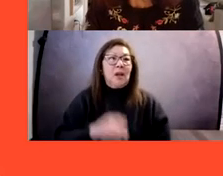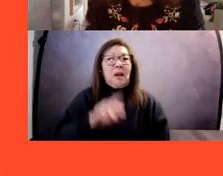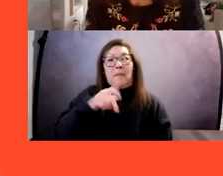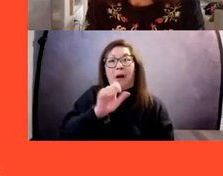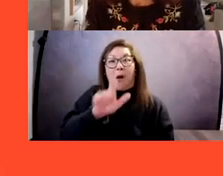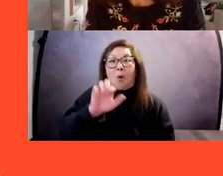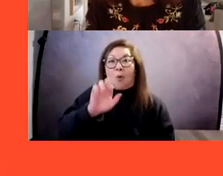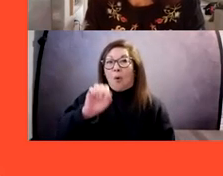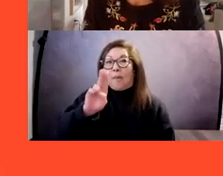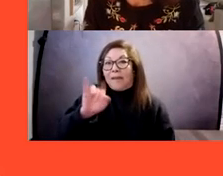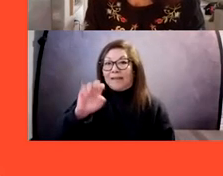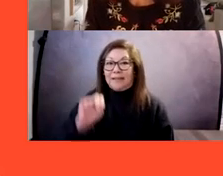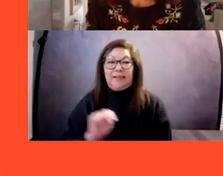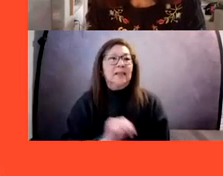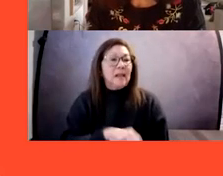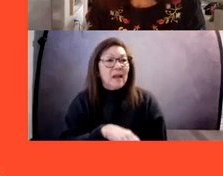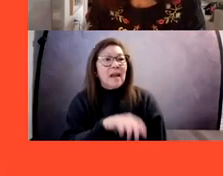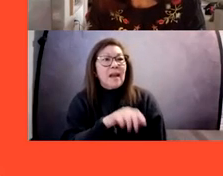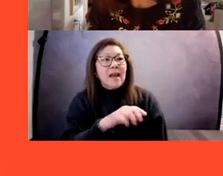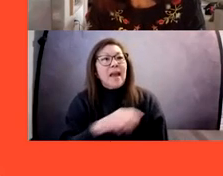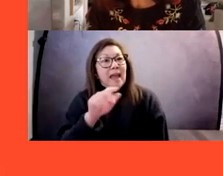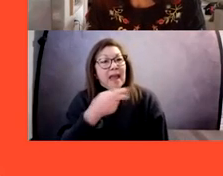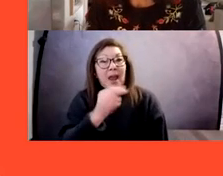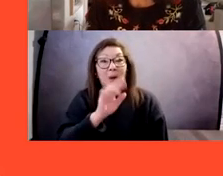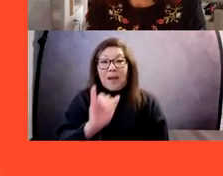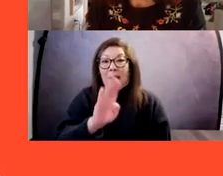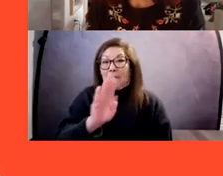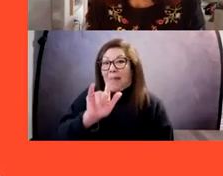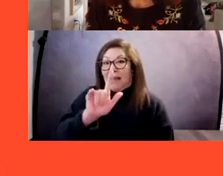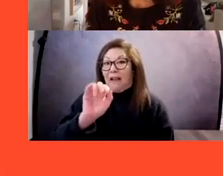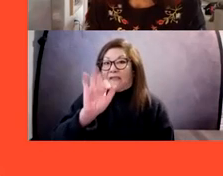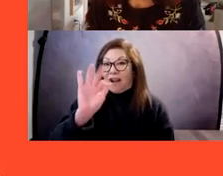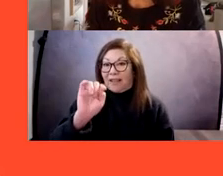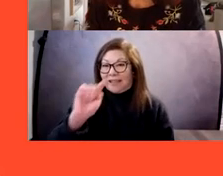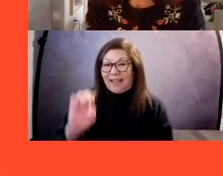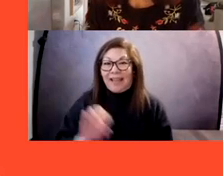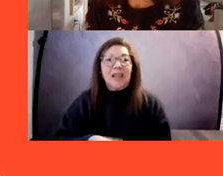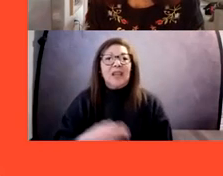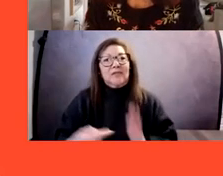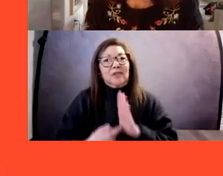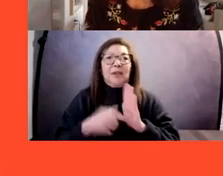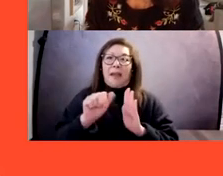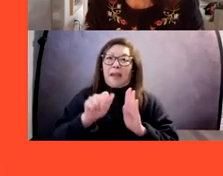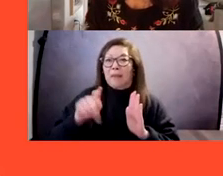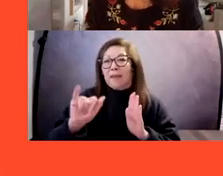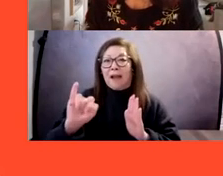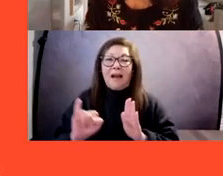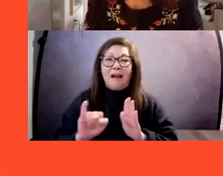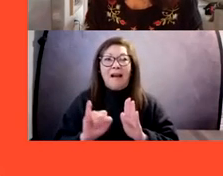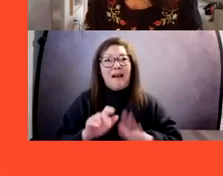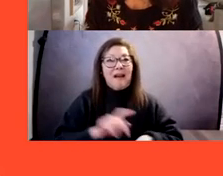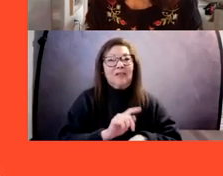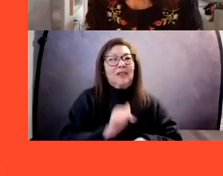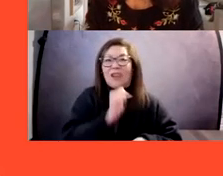Robeson Jr. and Harry Belafonte. And it featured AAPI artists performing in non-traditional